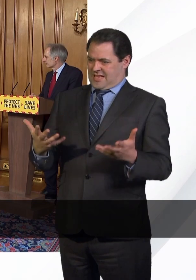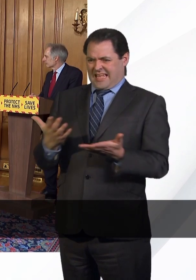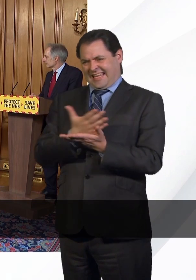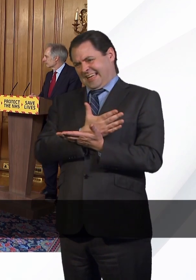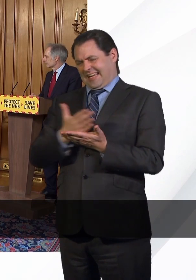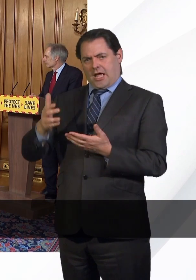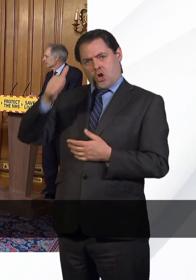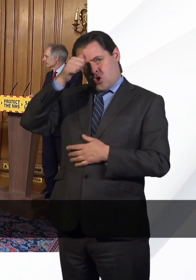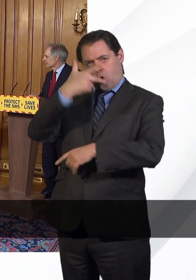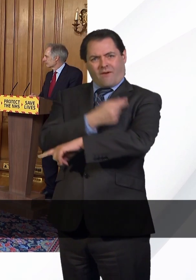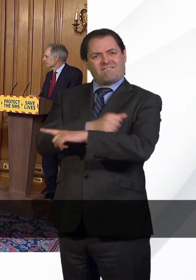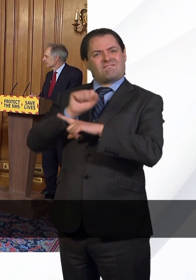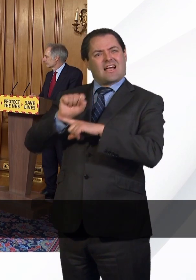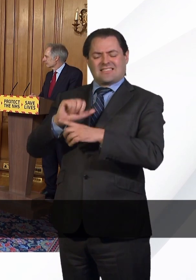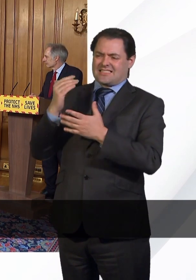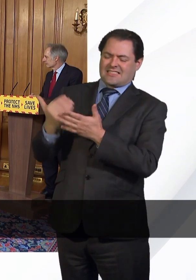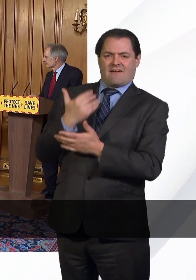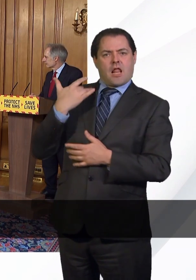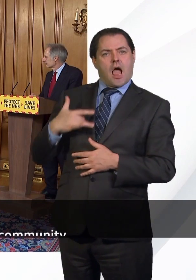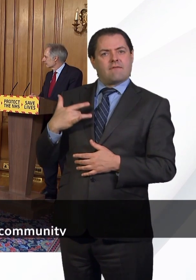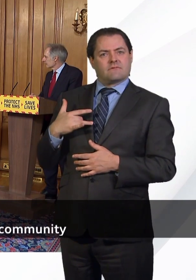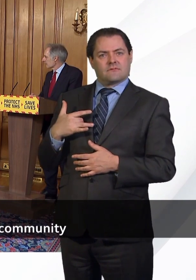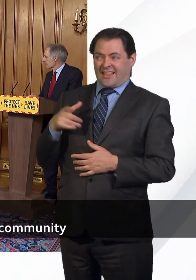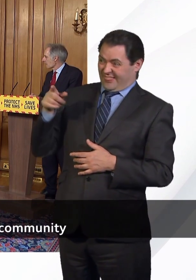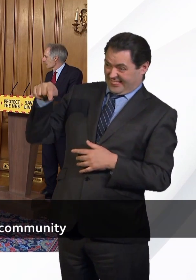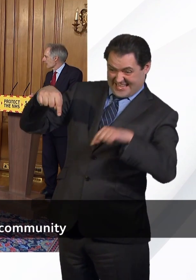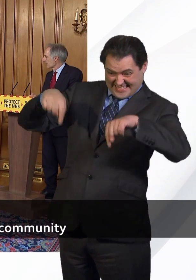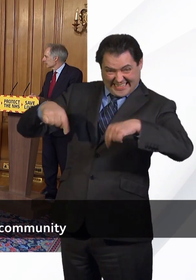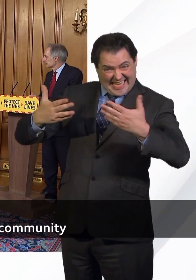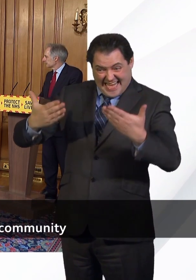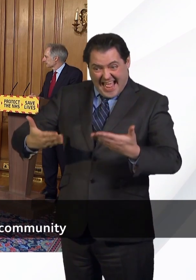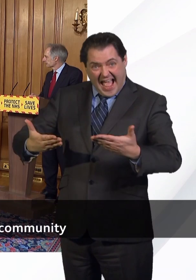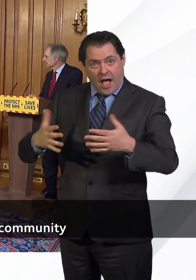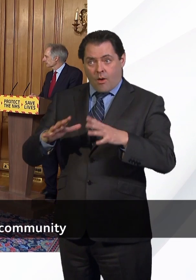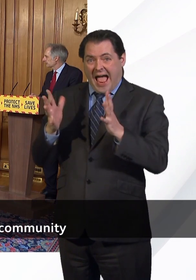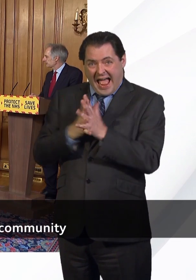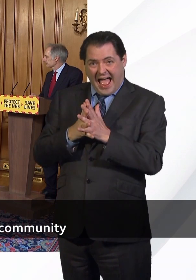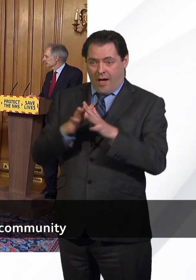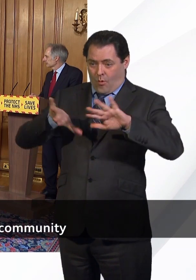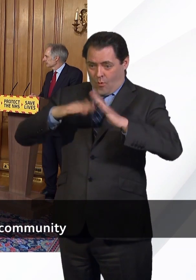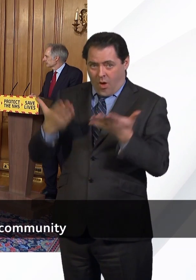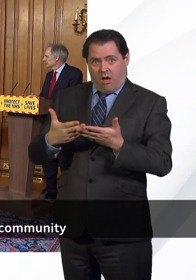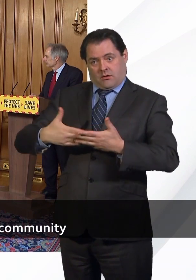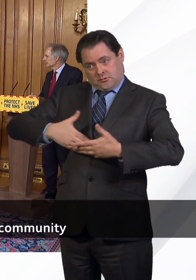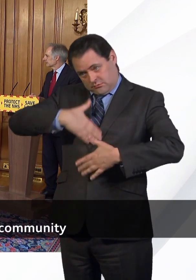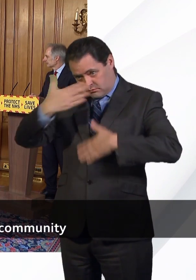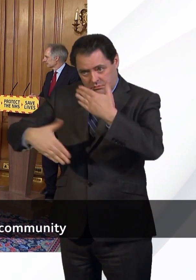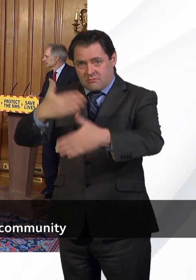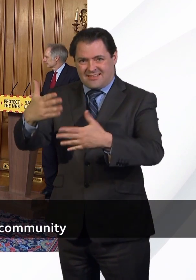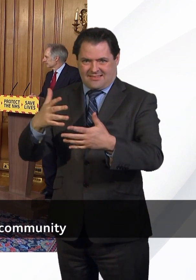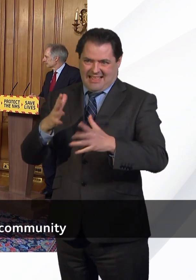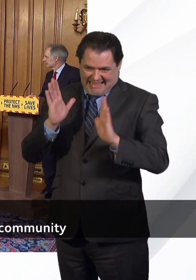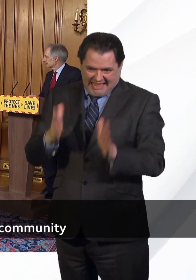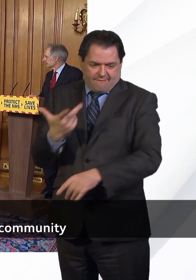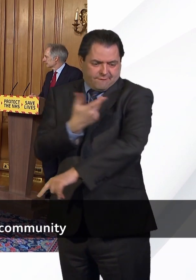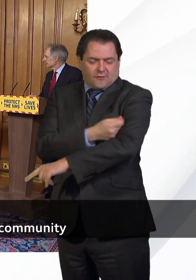the need for a vaccine to save lives and to get the world going again following the outbreak